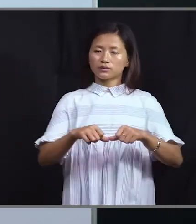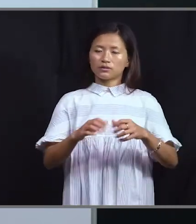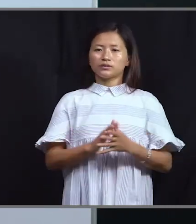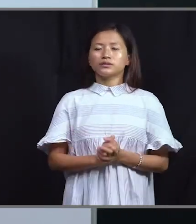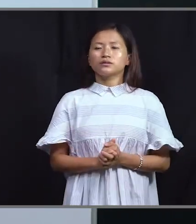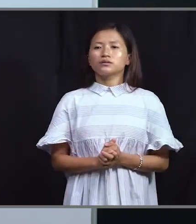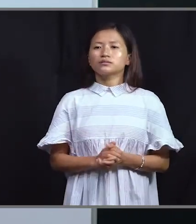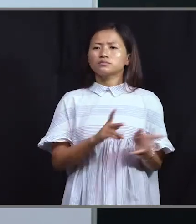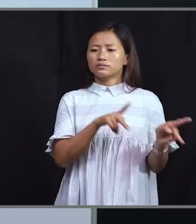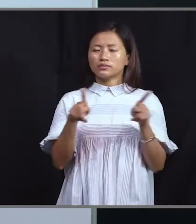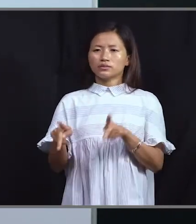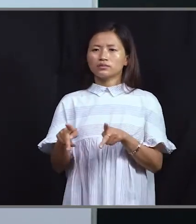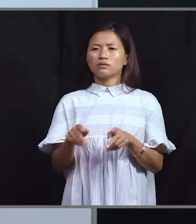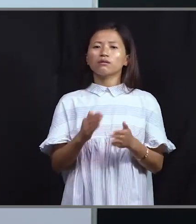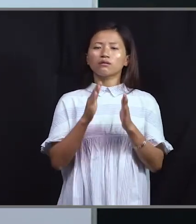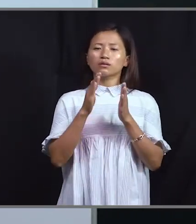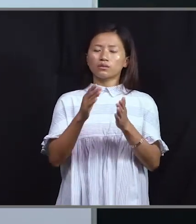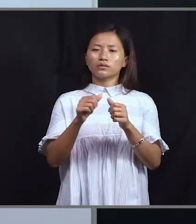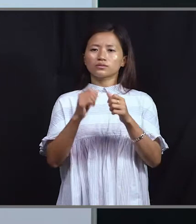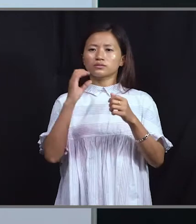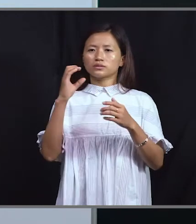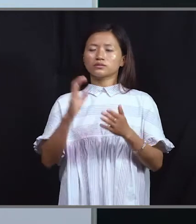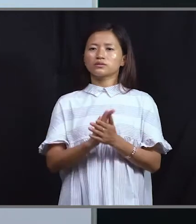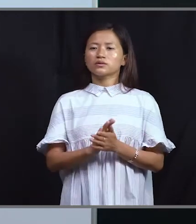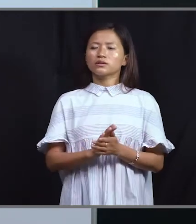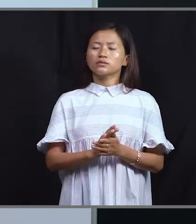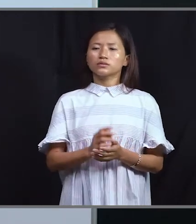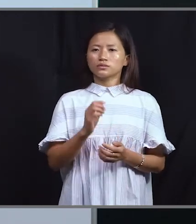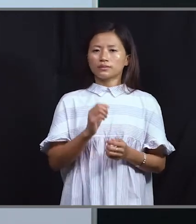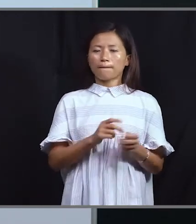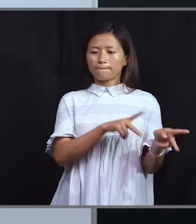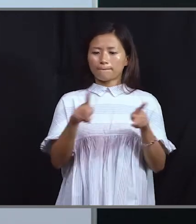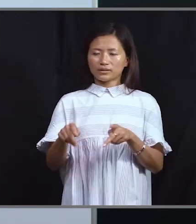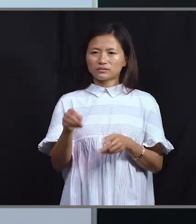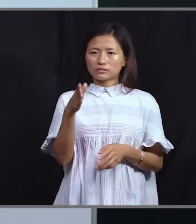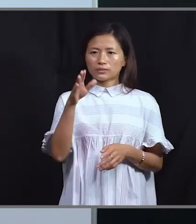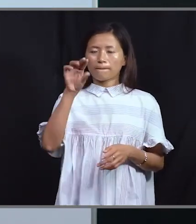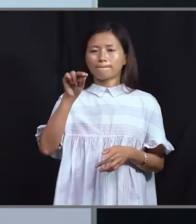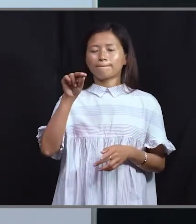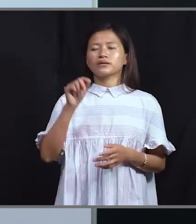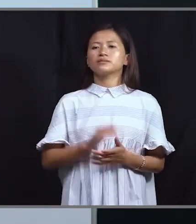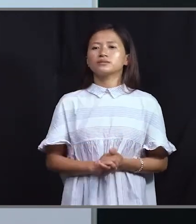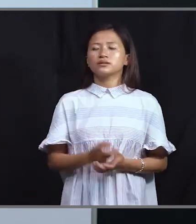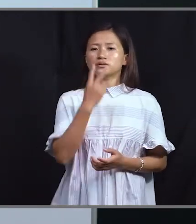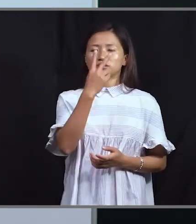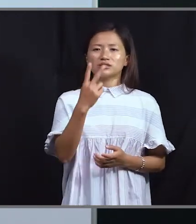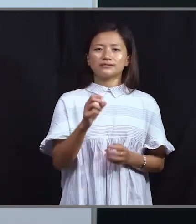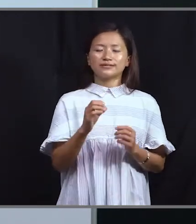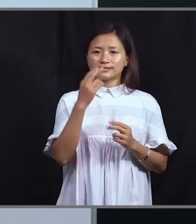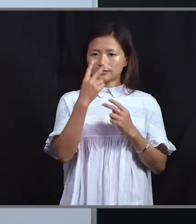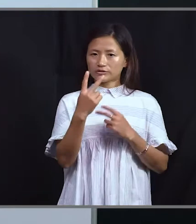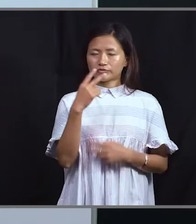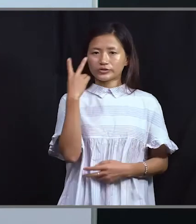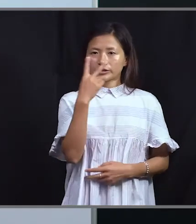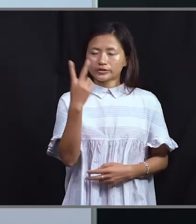this plans has been executed according to the activities has been executed according to the plans or not. So here, this is the checking area, the